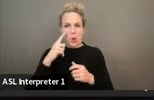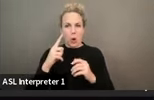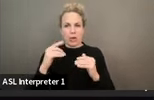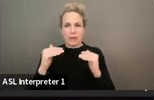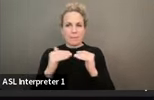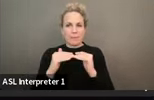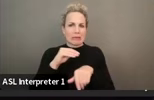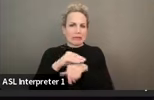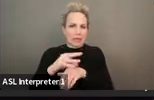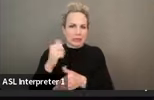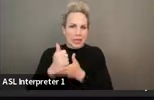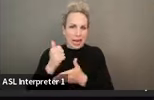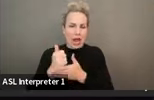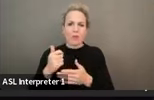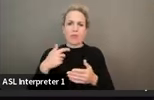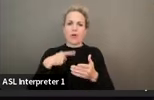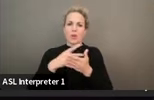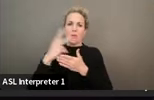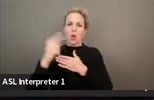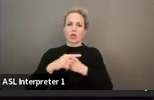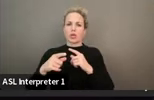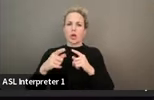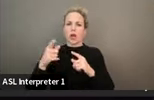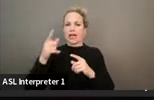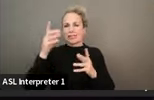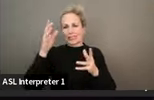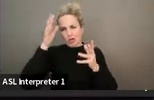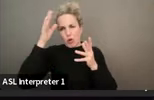We're very fortunate to be part of this project. We have the grandfather version of